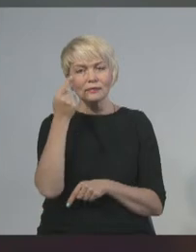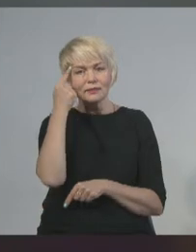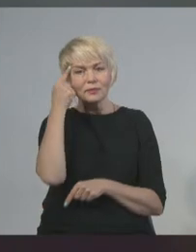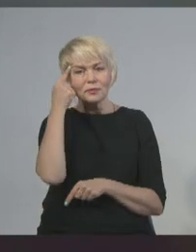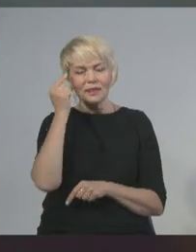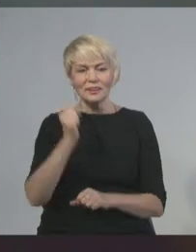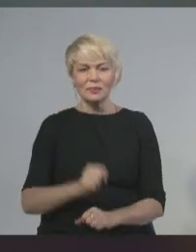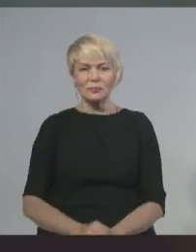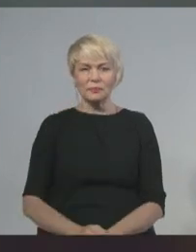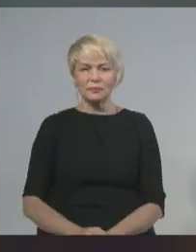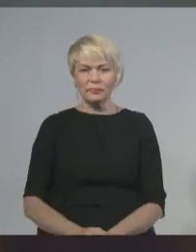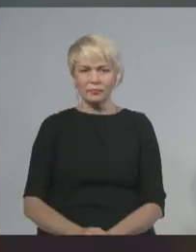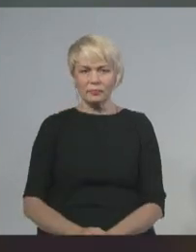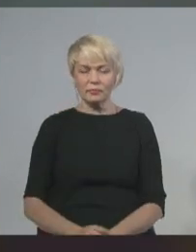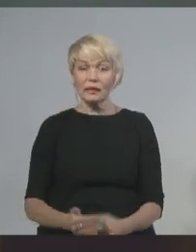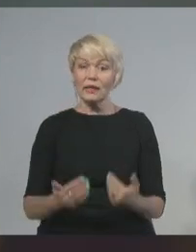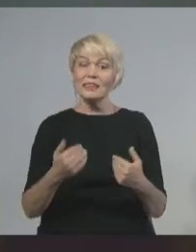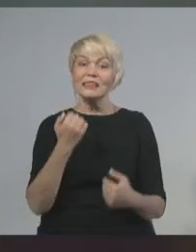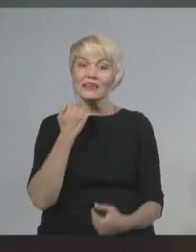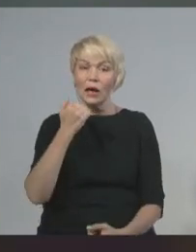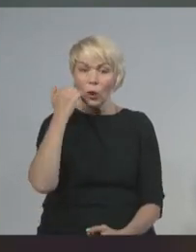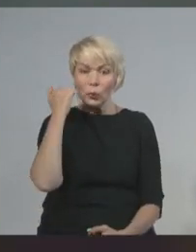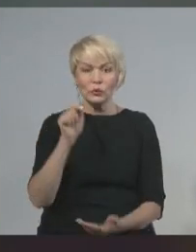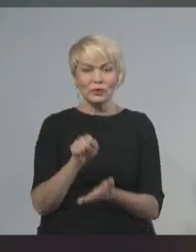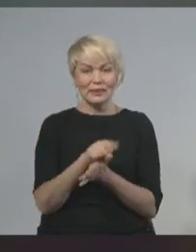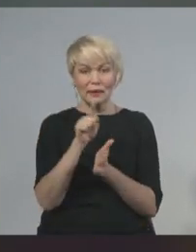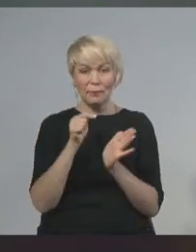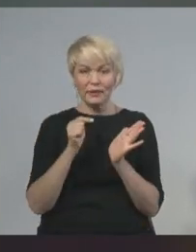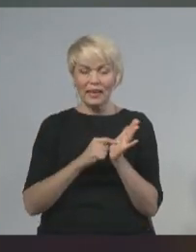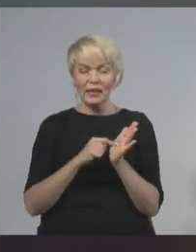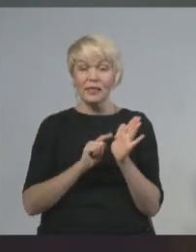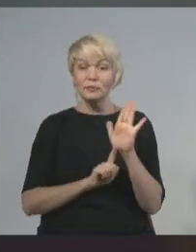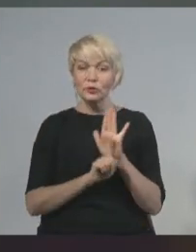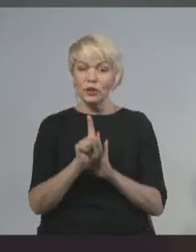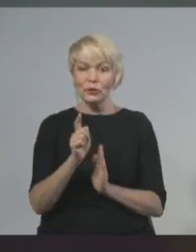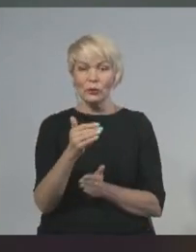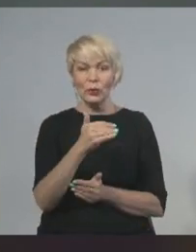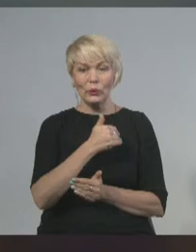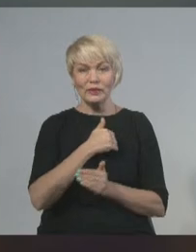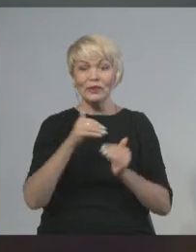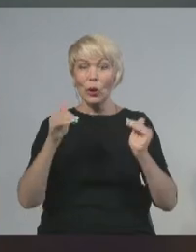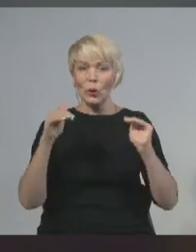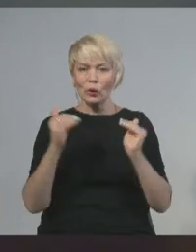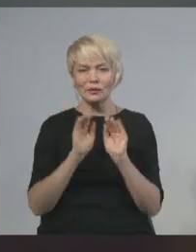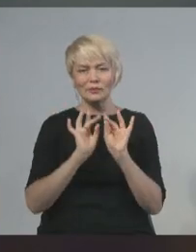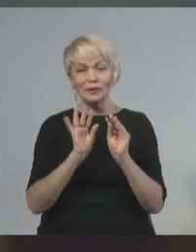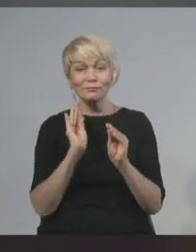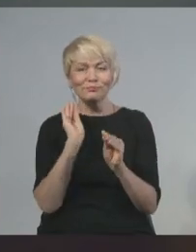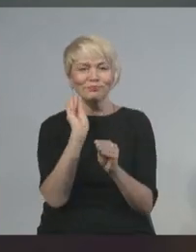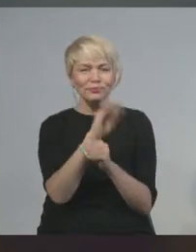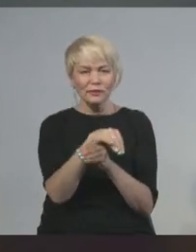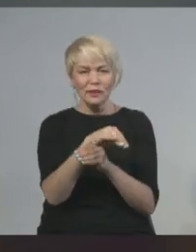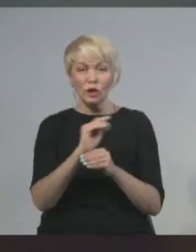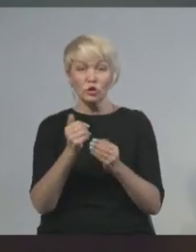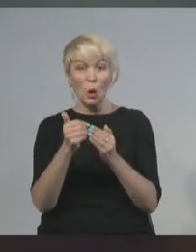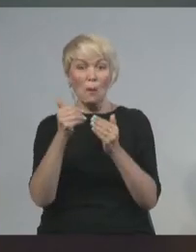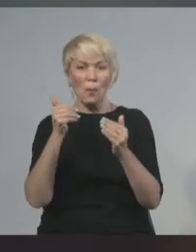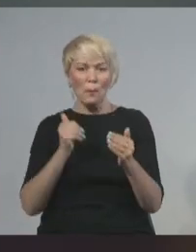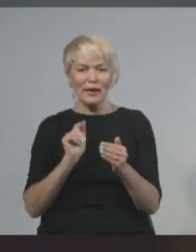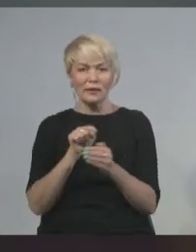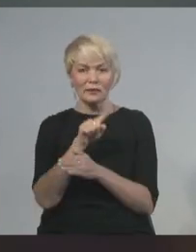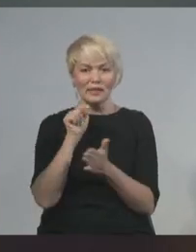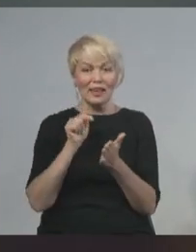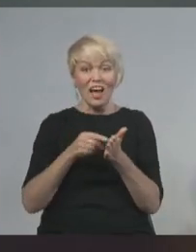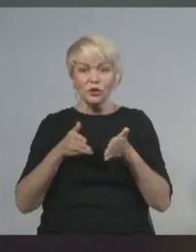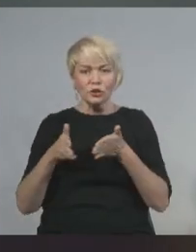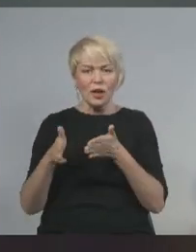what do you think could have been done differently thank you for your question i would like to first give a short remark uh you